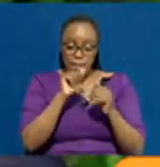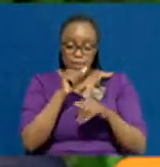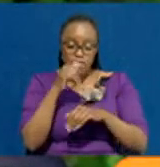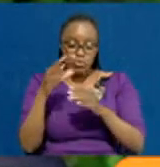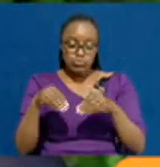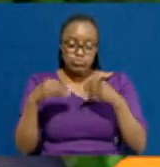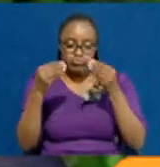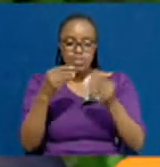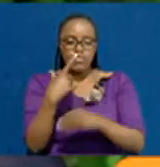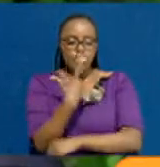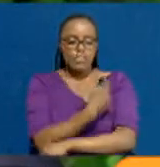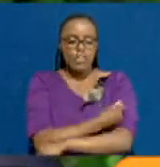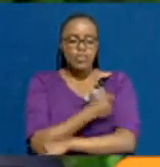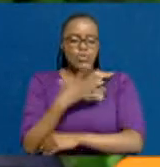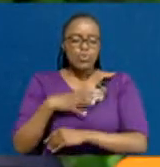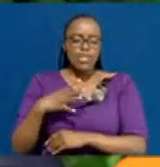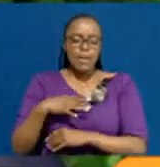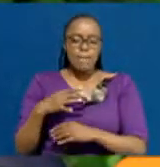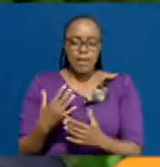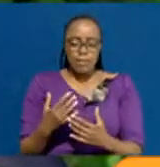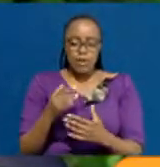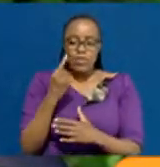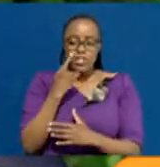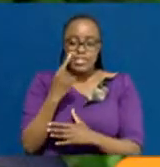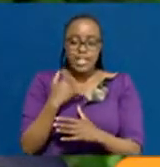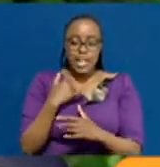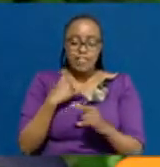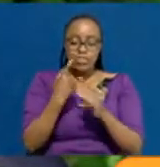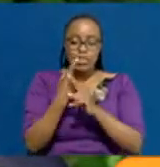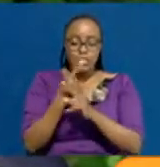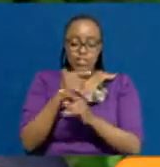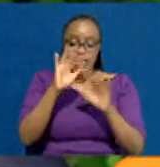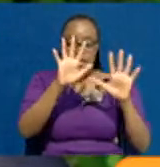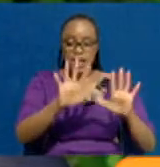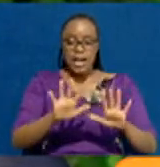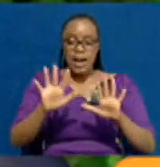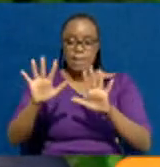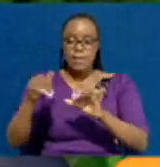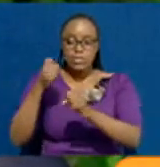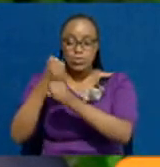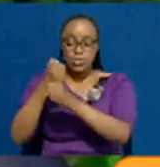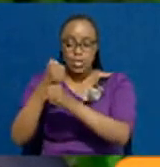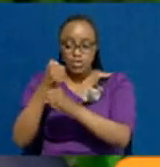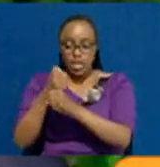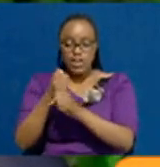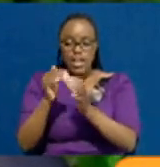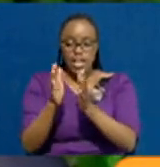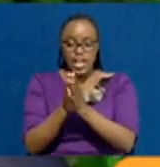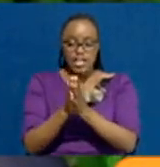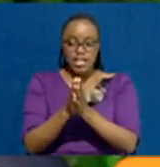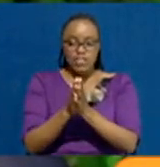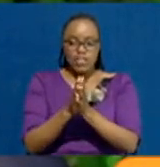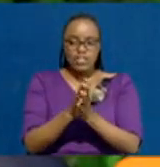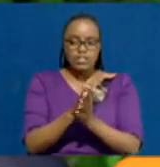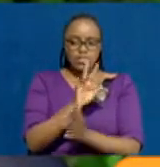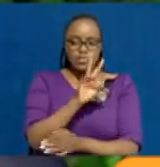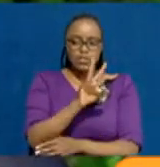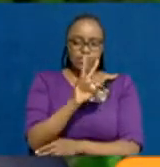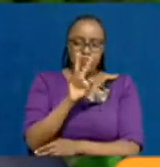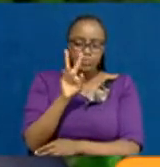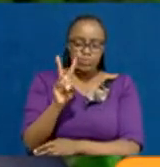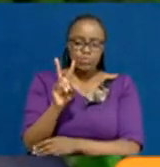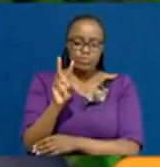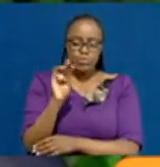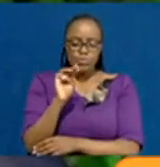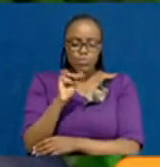where the communities are. We have seen this from the various campaigns that we have done. Of the 22 million doses that have